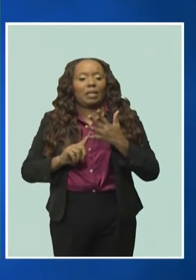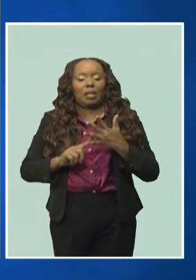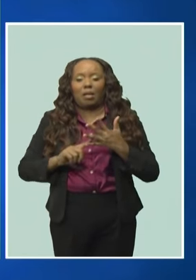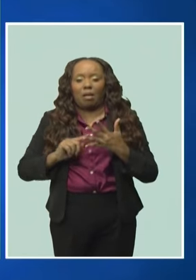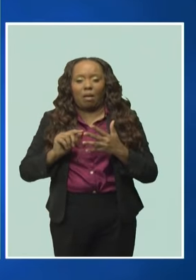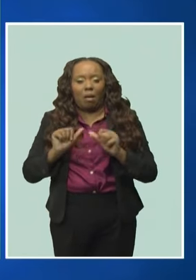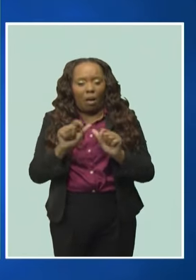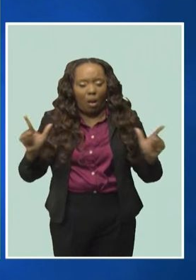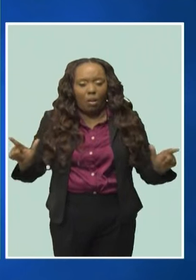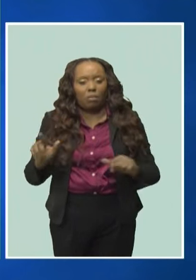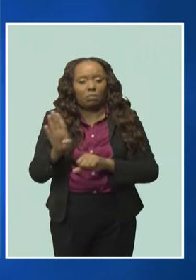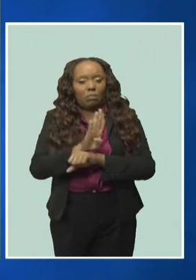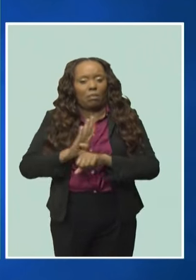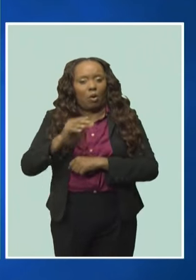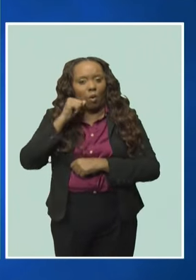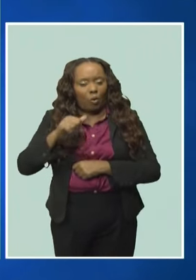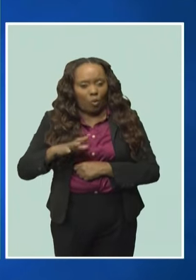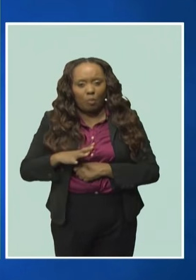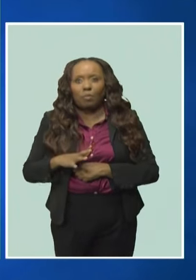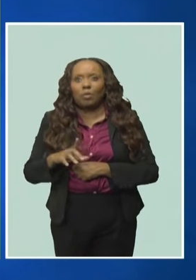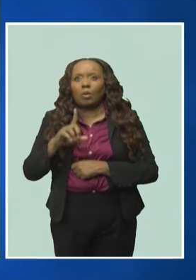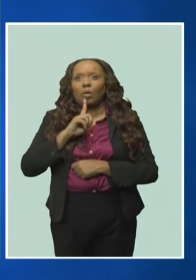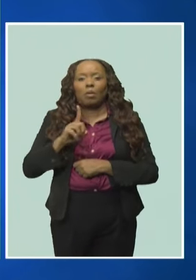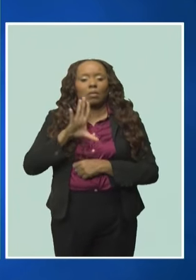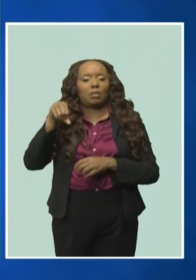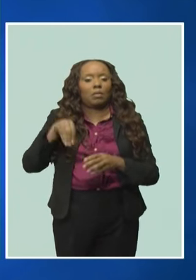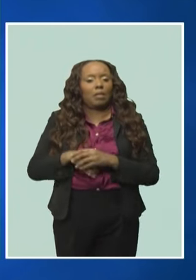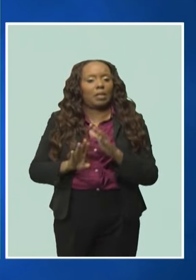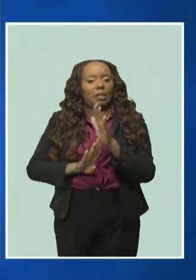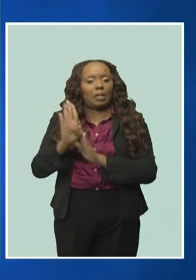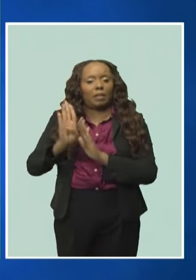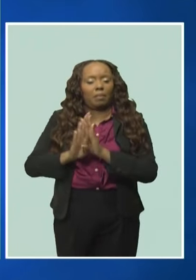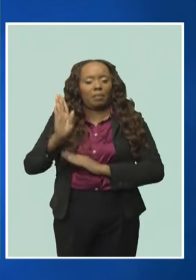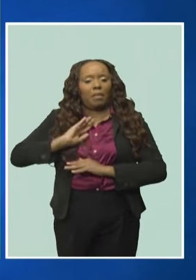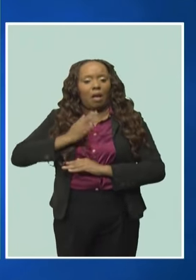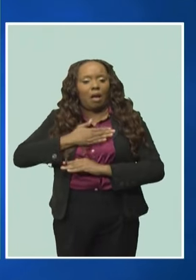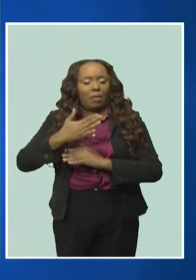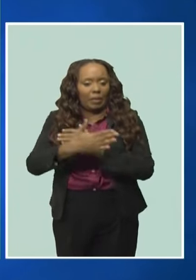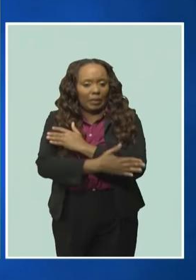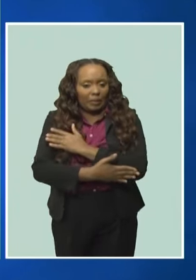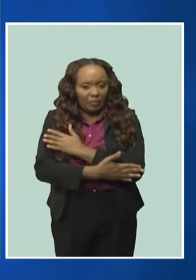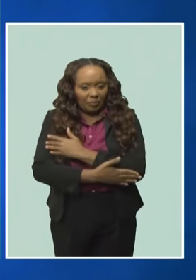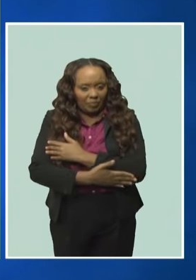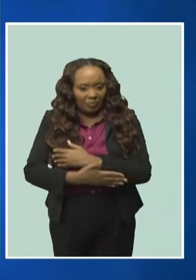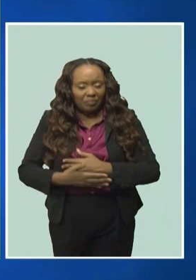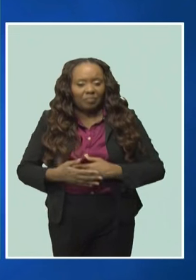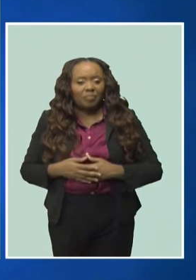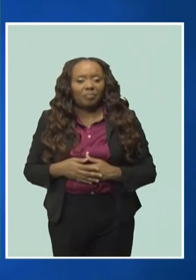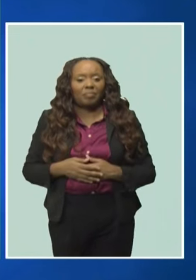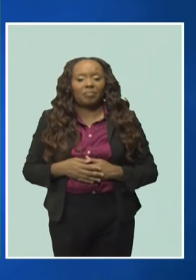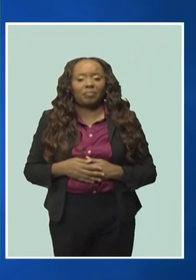in all their endeavors play in the development of our country. The